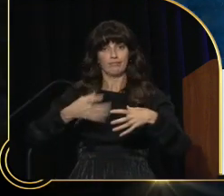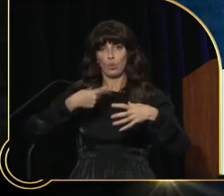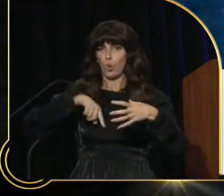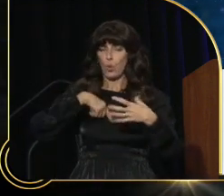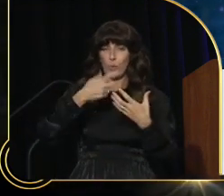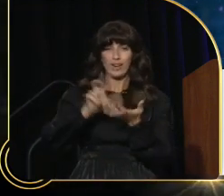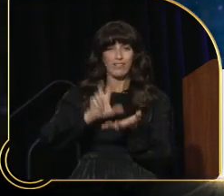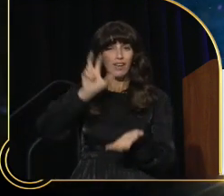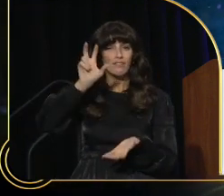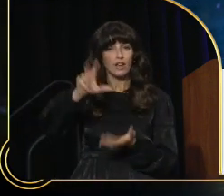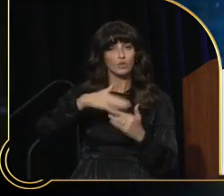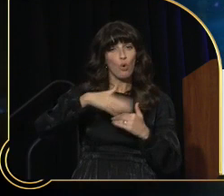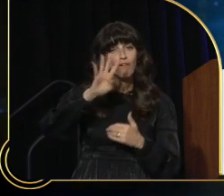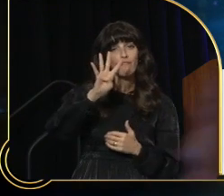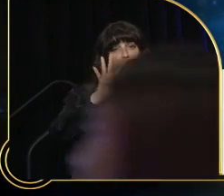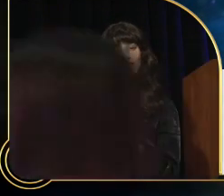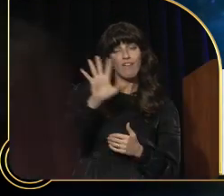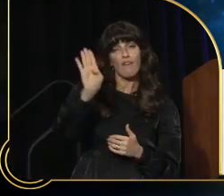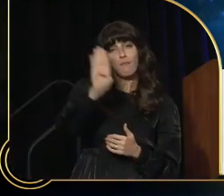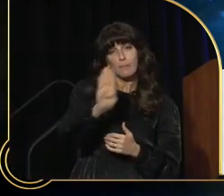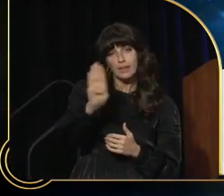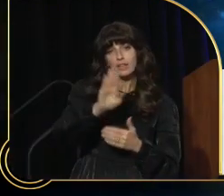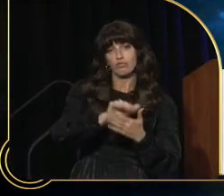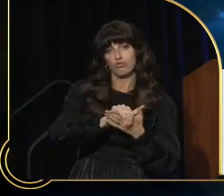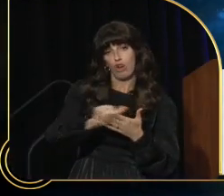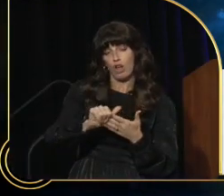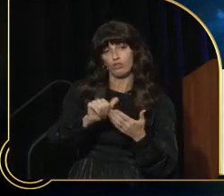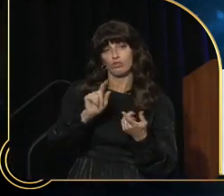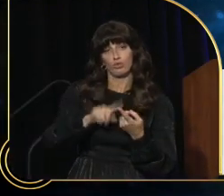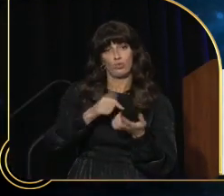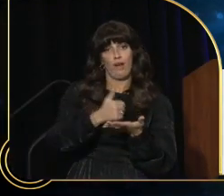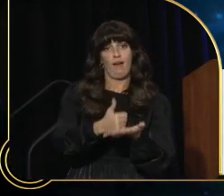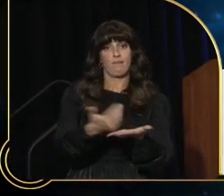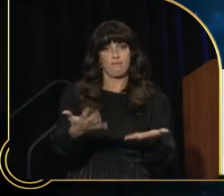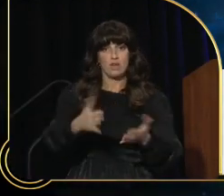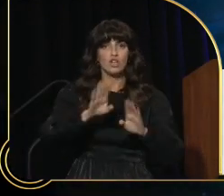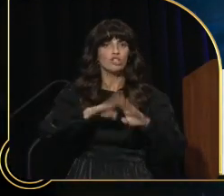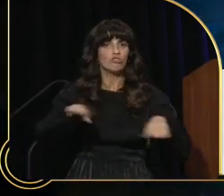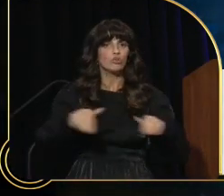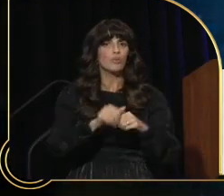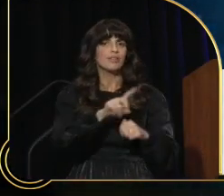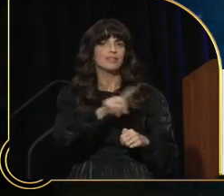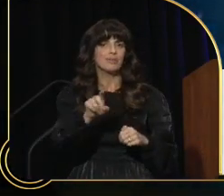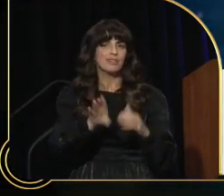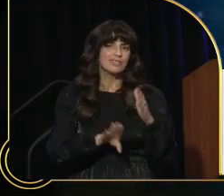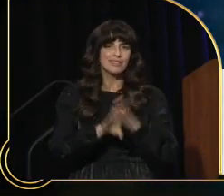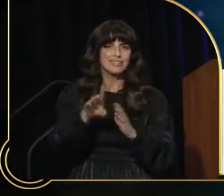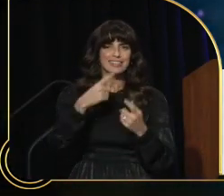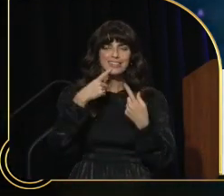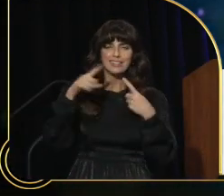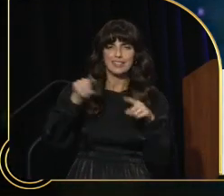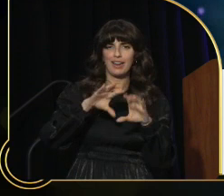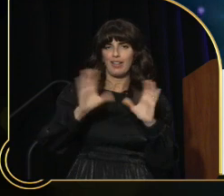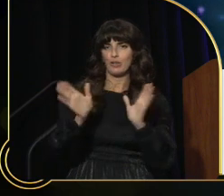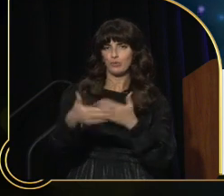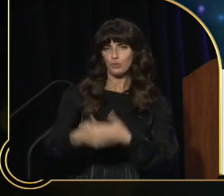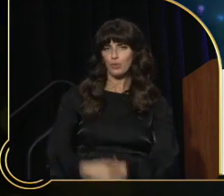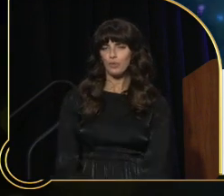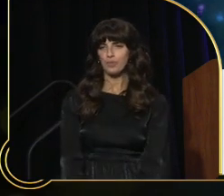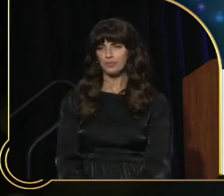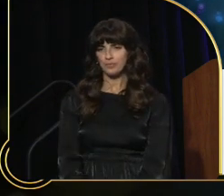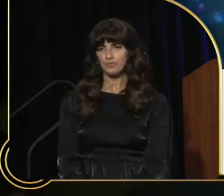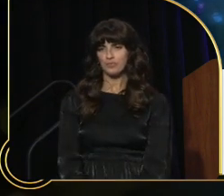has invested over $45 billion to help children with disabilities succeed in the classroom.